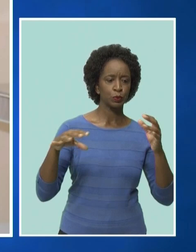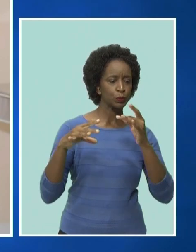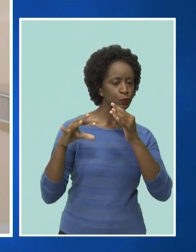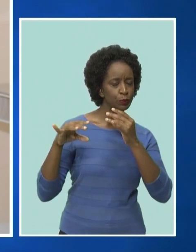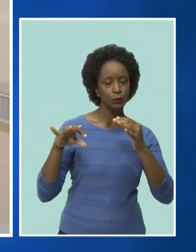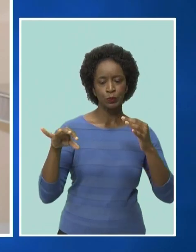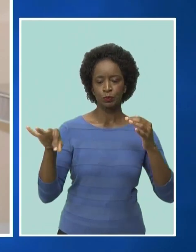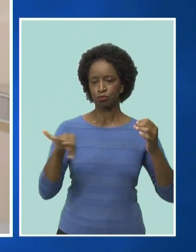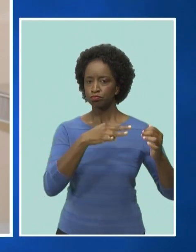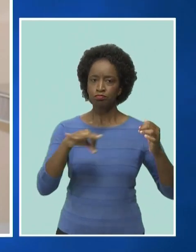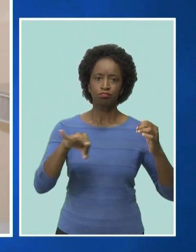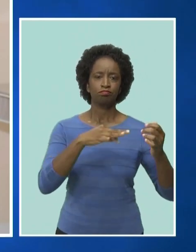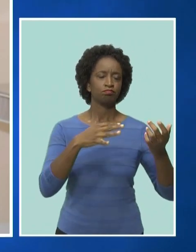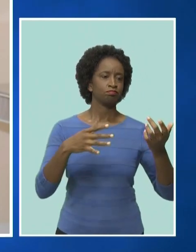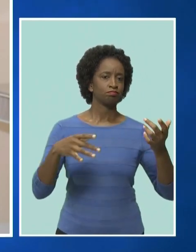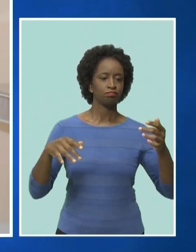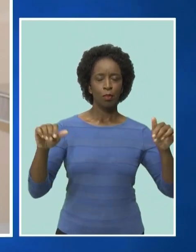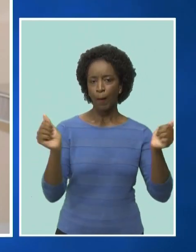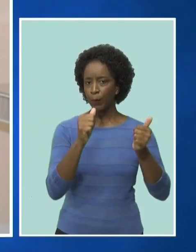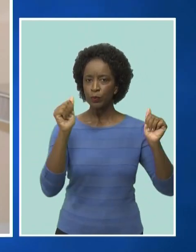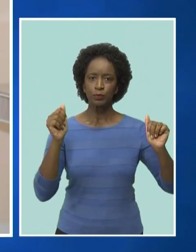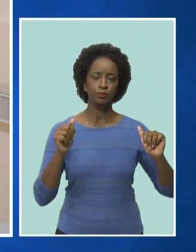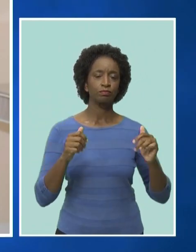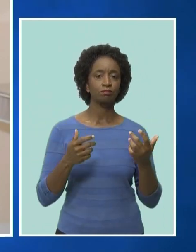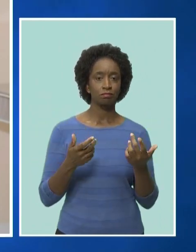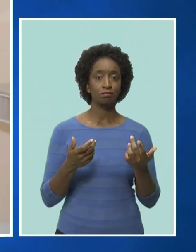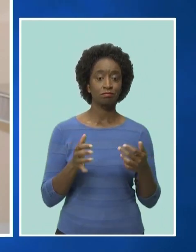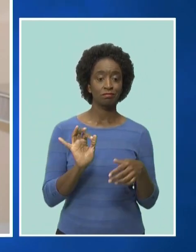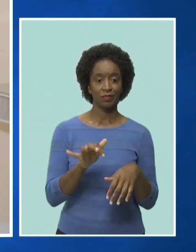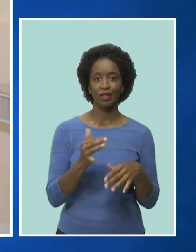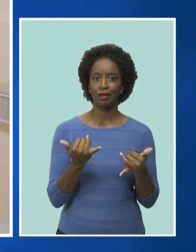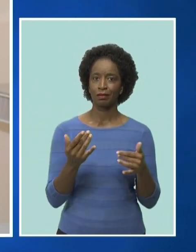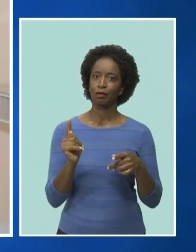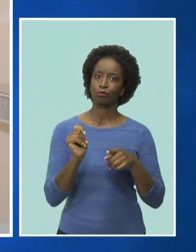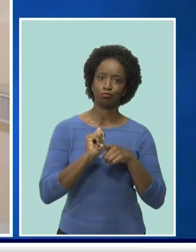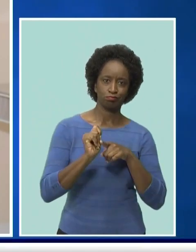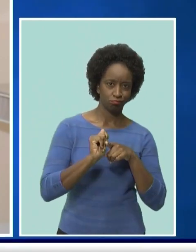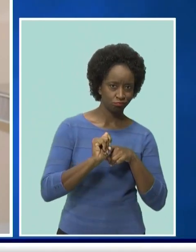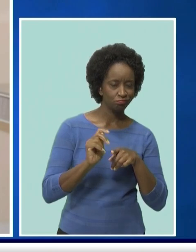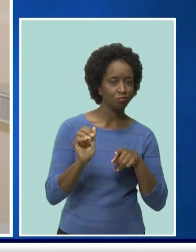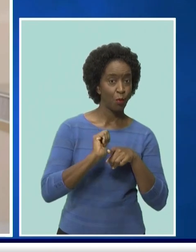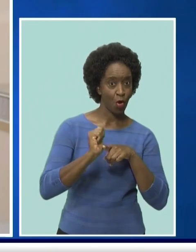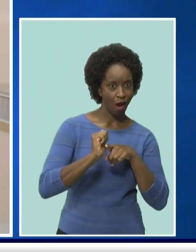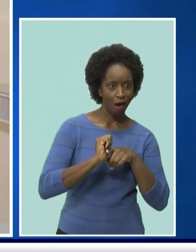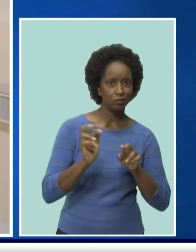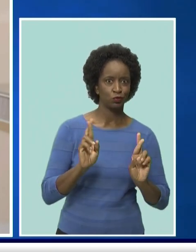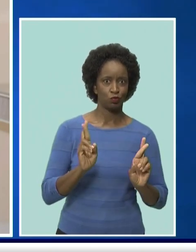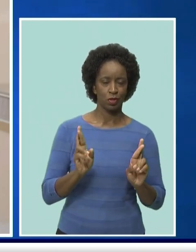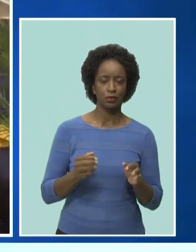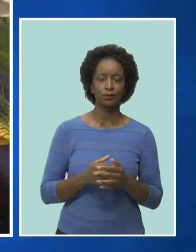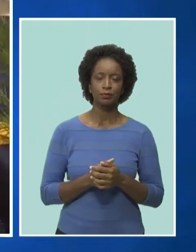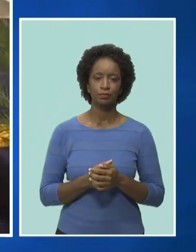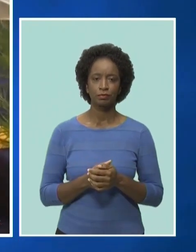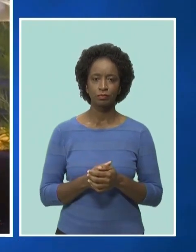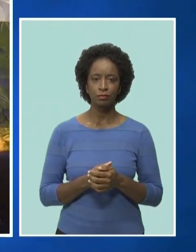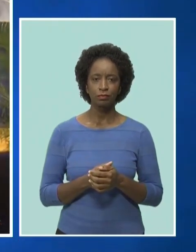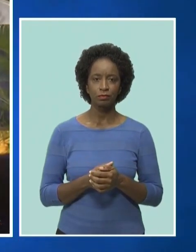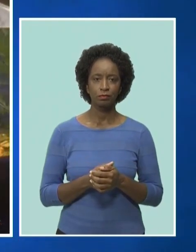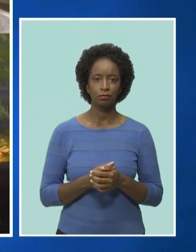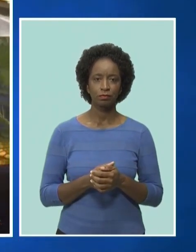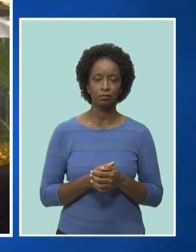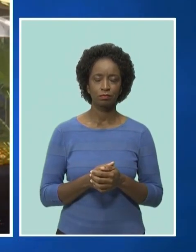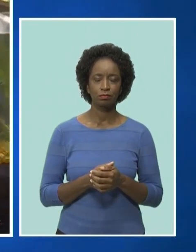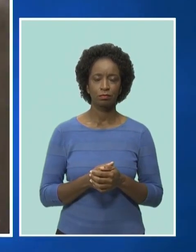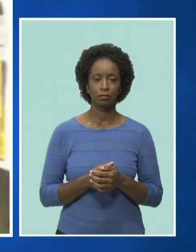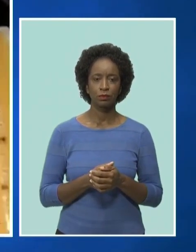level. We're about to start rehearsals, and all I will say about that is that you should also come out to see that. Let's count